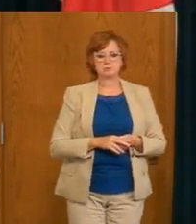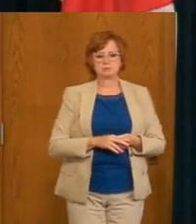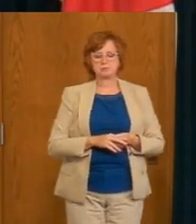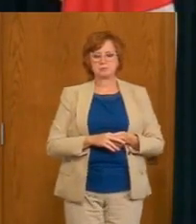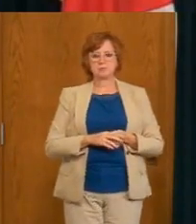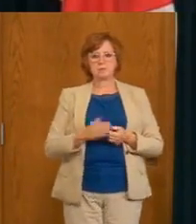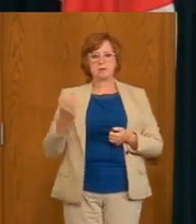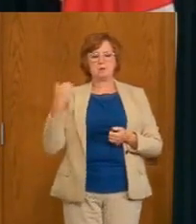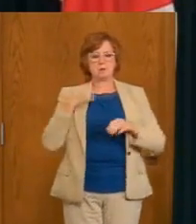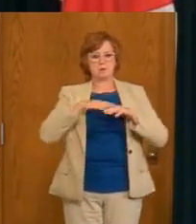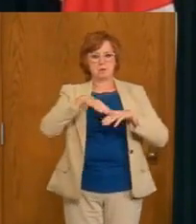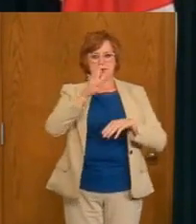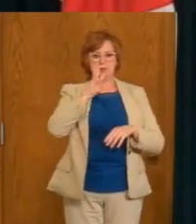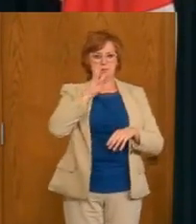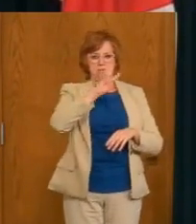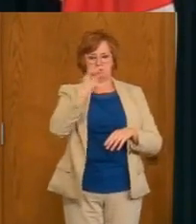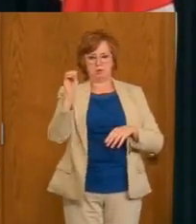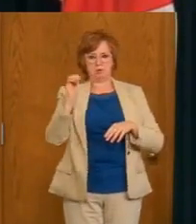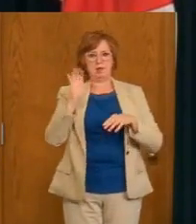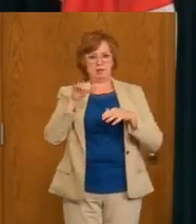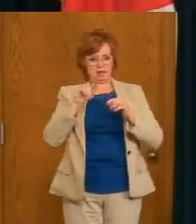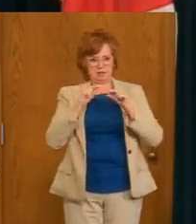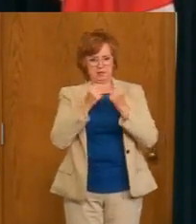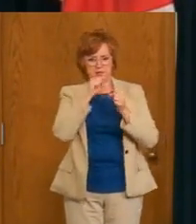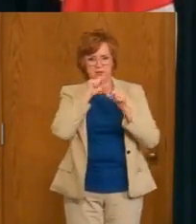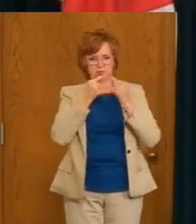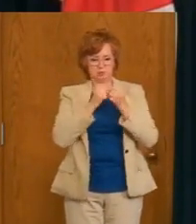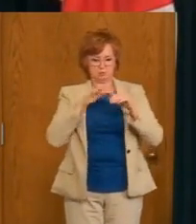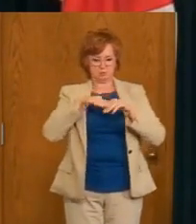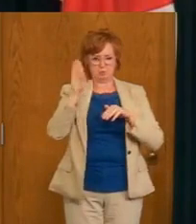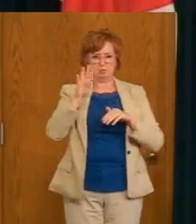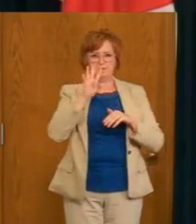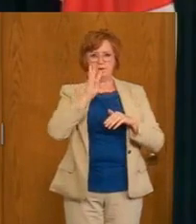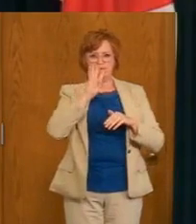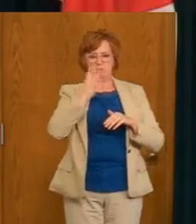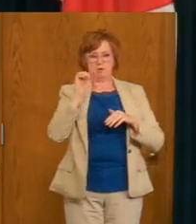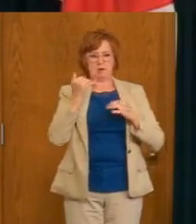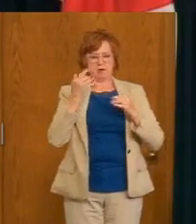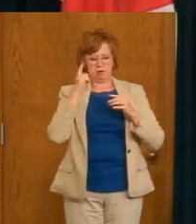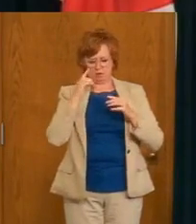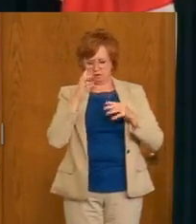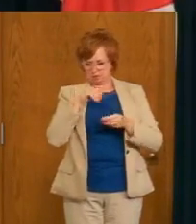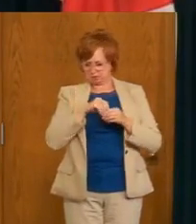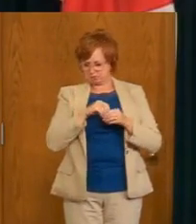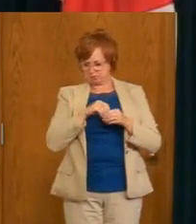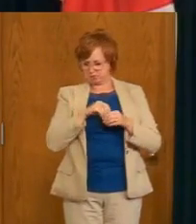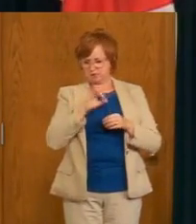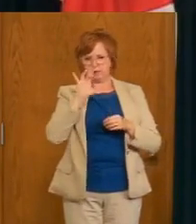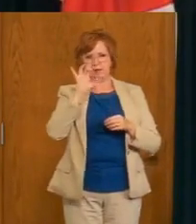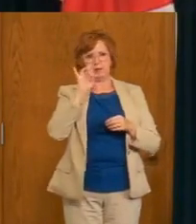remaining 30% unvaccinated, vaccinated. You're now obviously not going to have the same carrot and stick